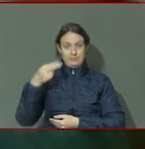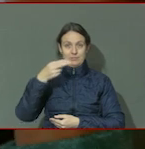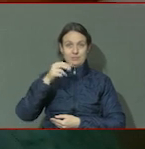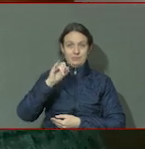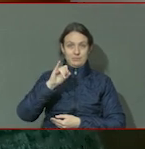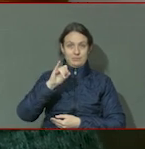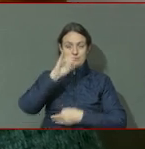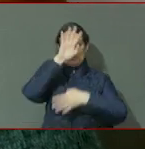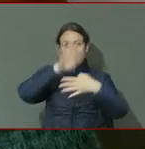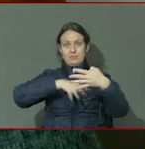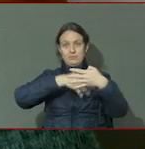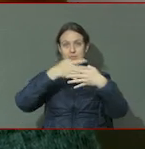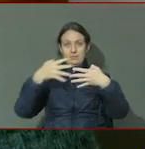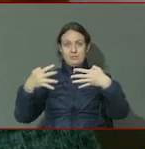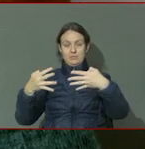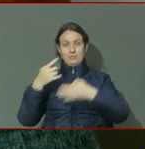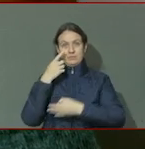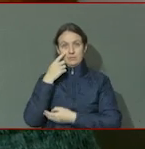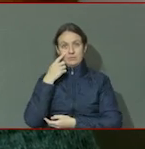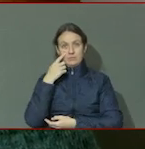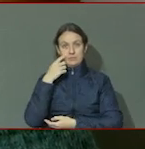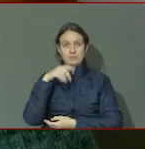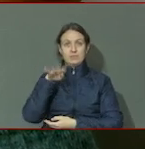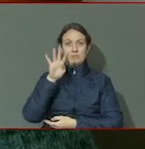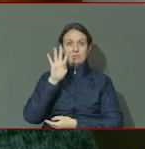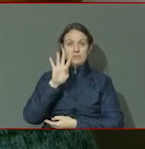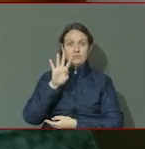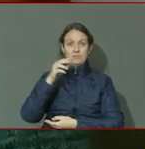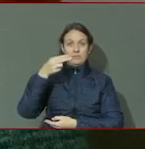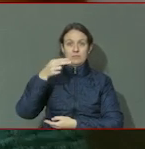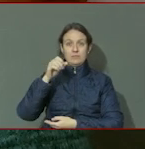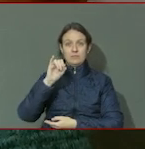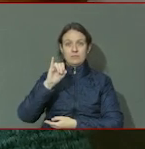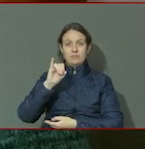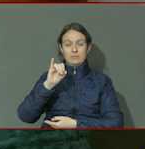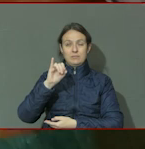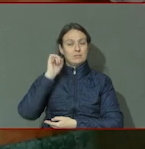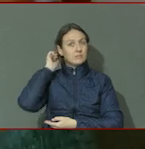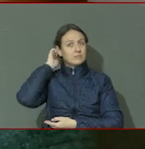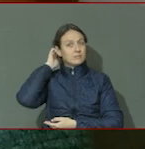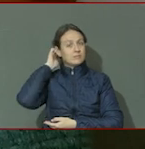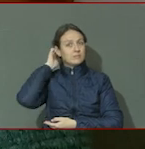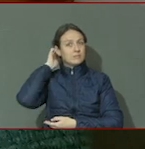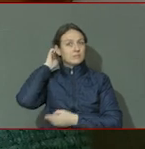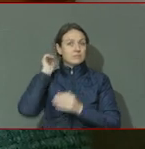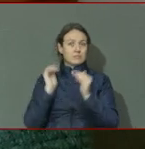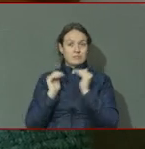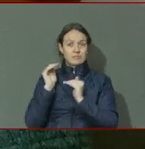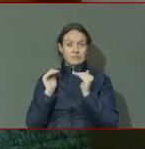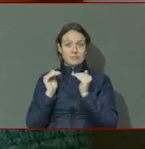my table, so I see for HI at equilibrium,